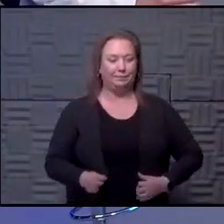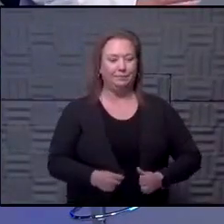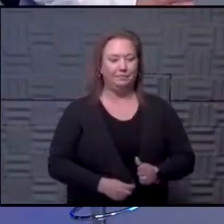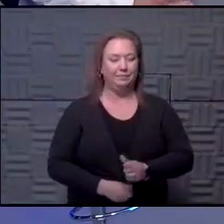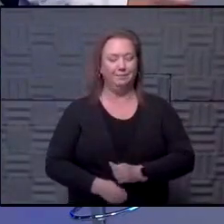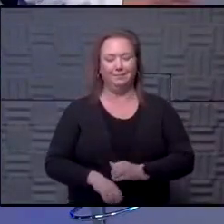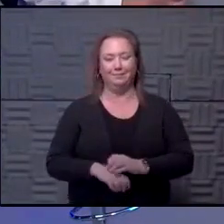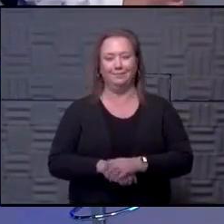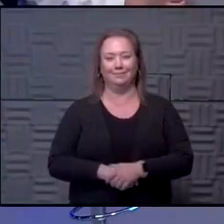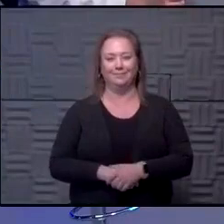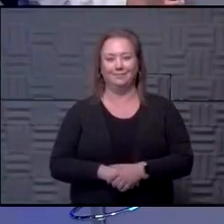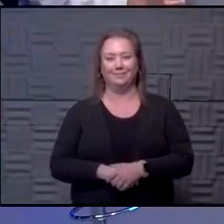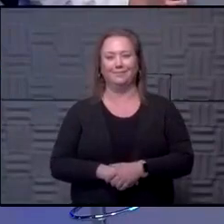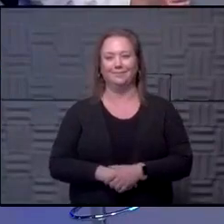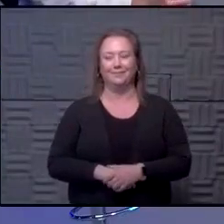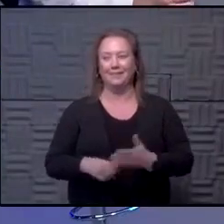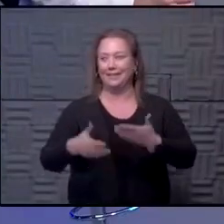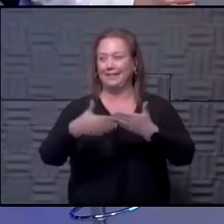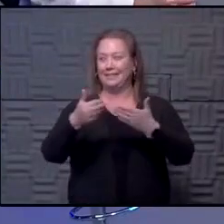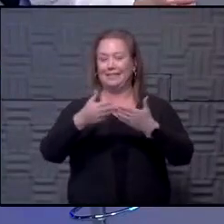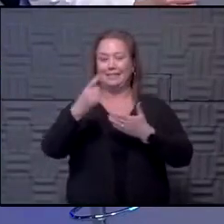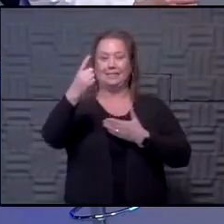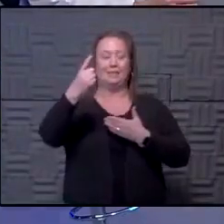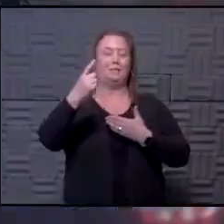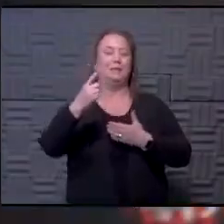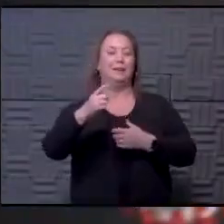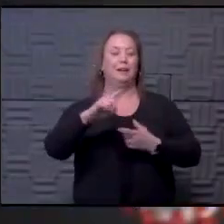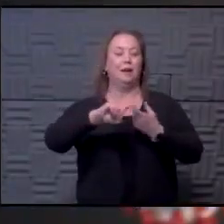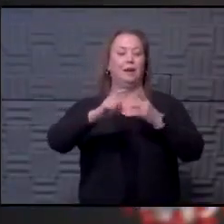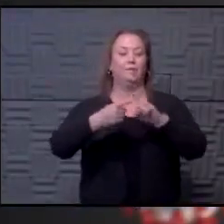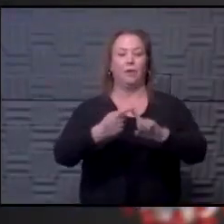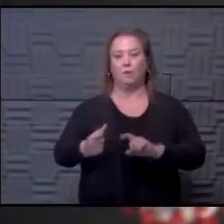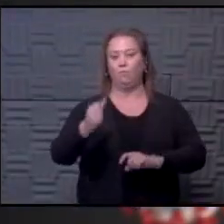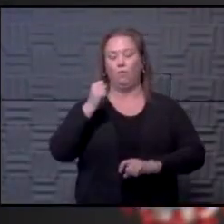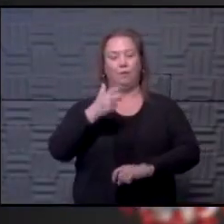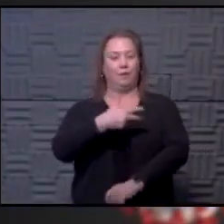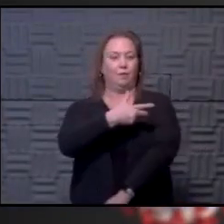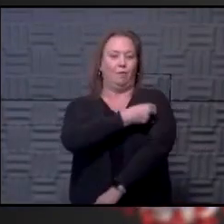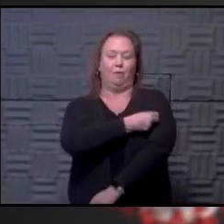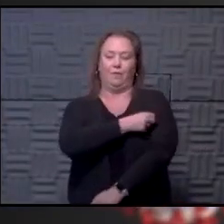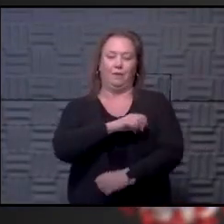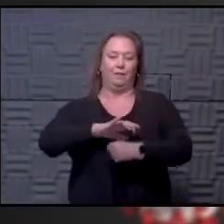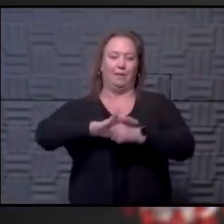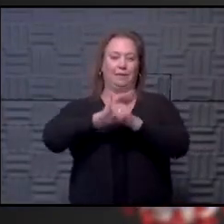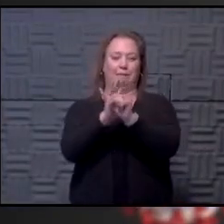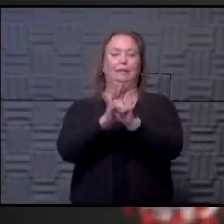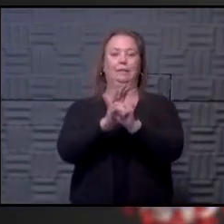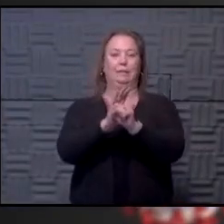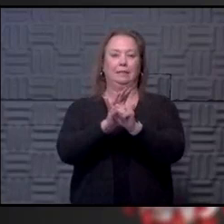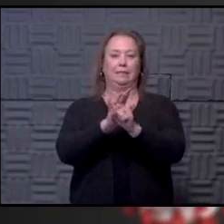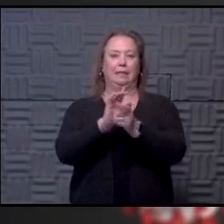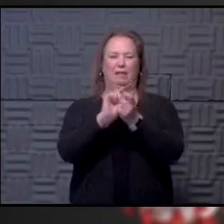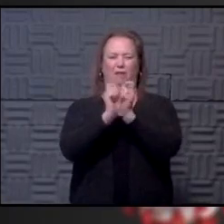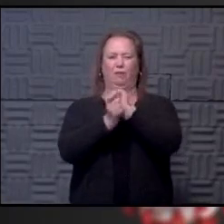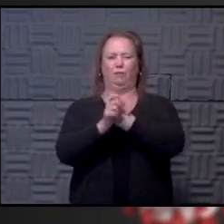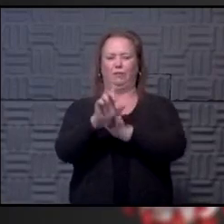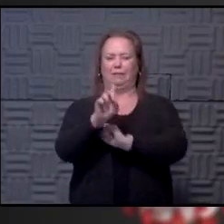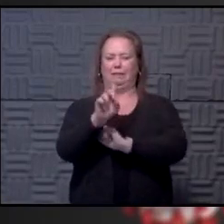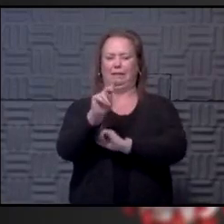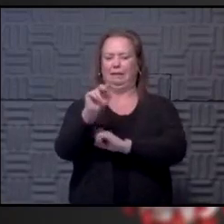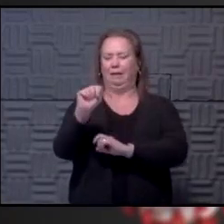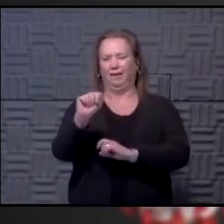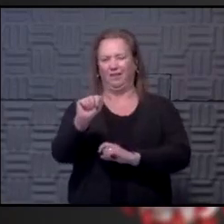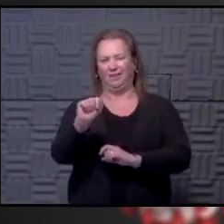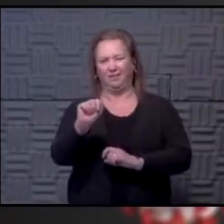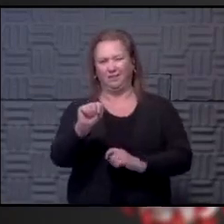the question. All right, here's an easy one for you. A friend won't get any of the COVID-19 vaccinations, saying they alter the DNA. Please